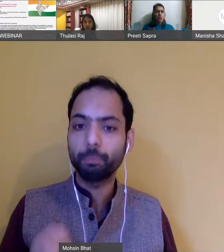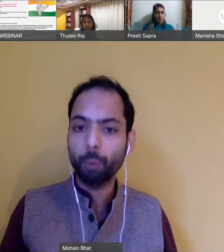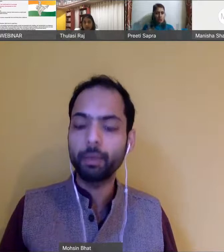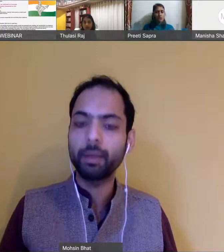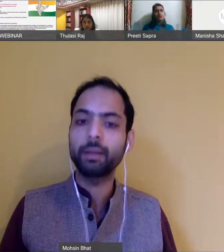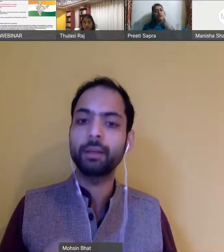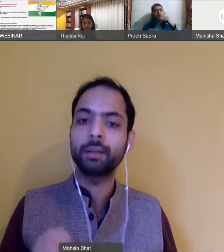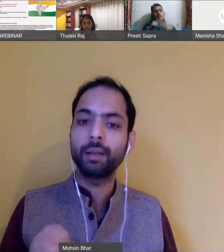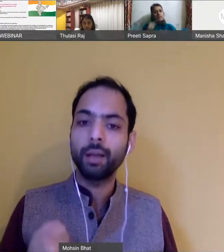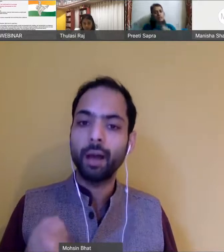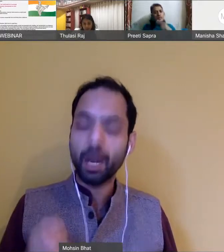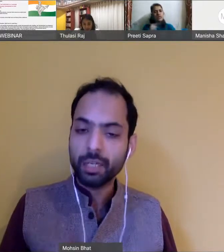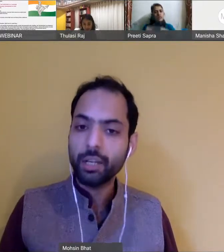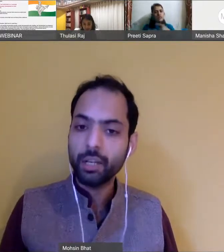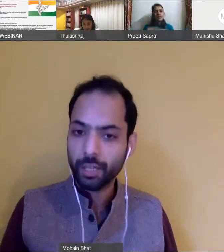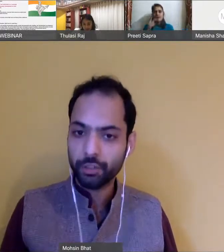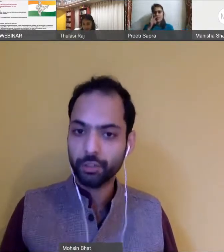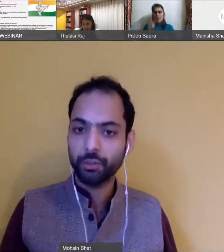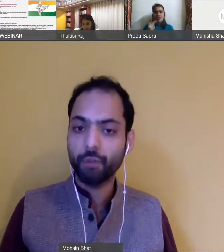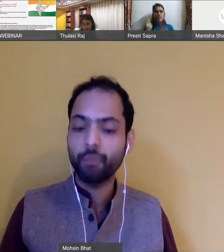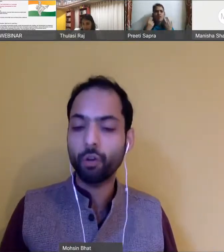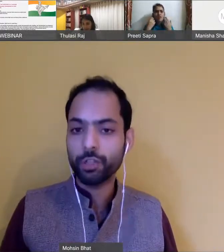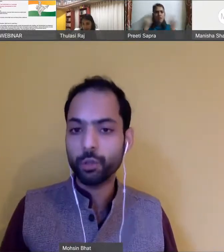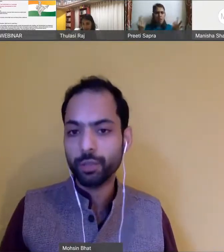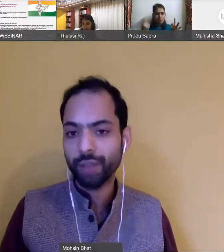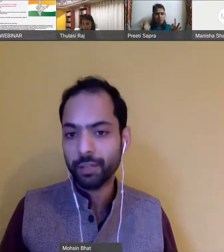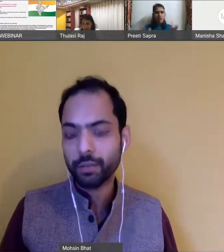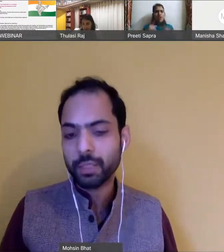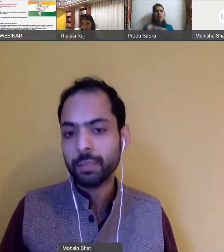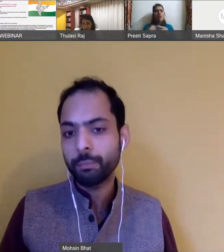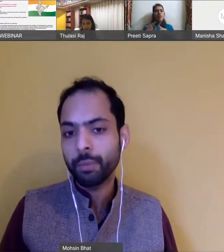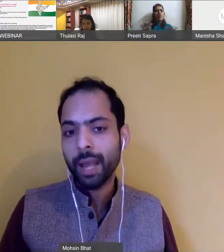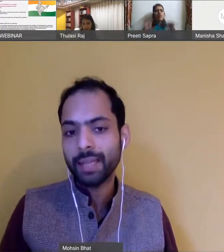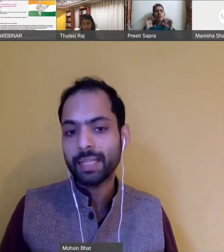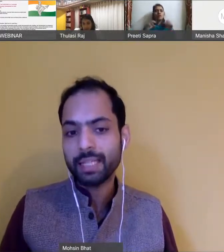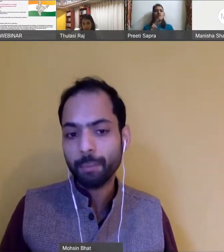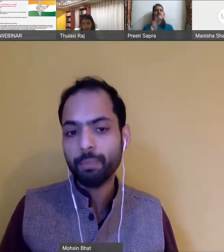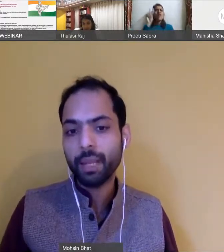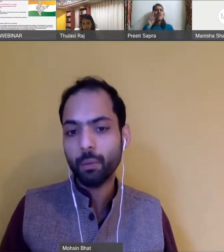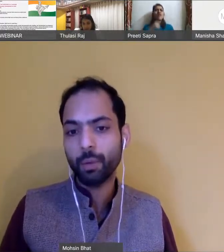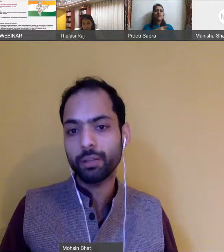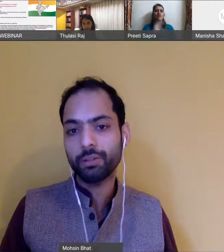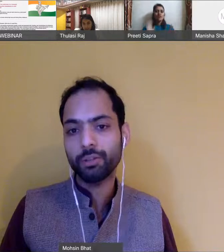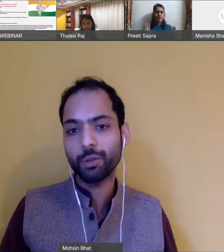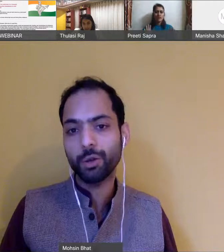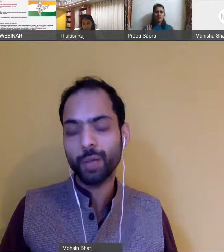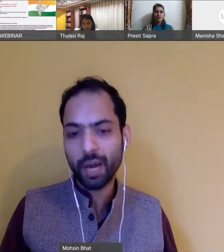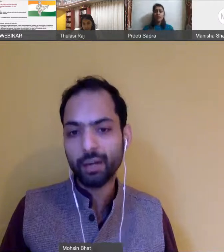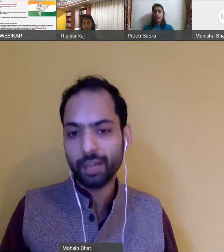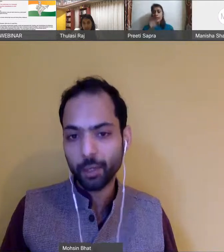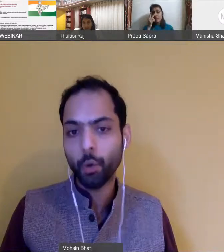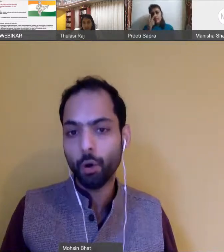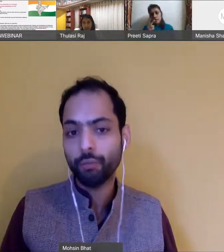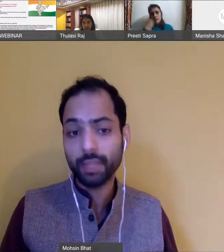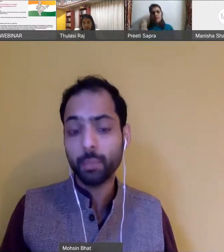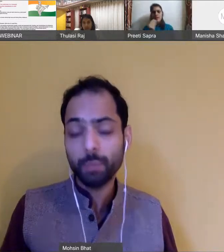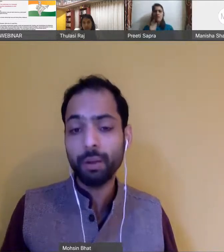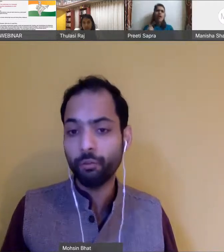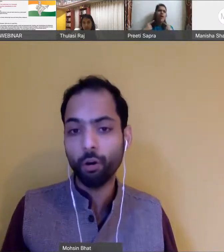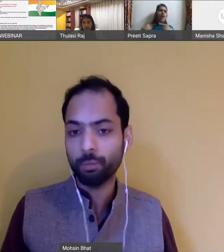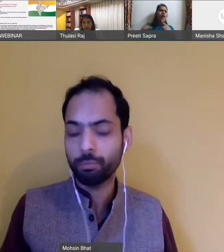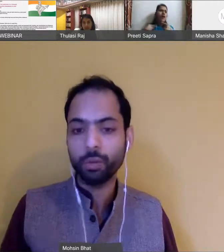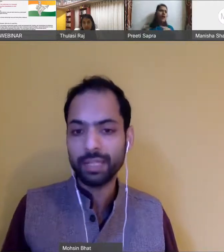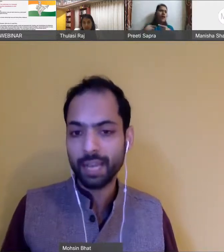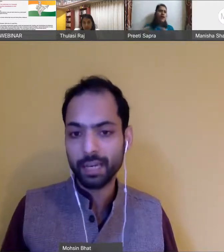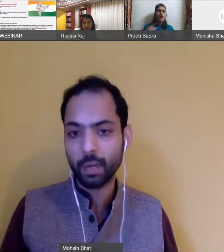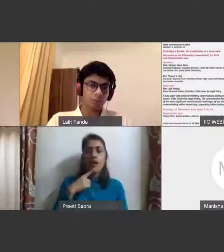constant popular articulation of constitutional values. And this is something which we can't let go of. And this will be